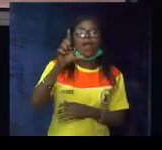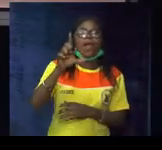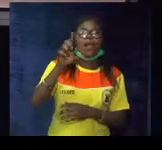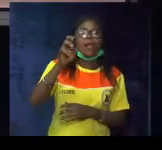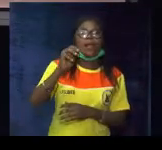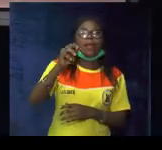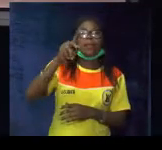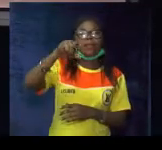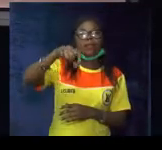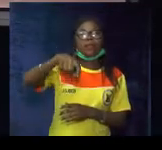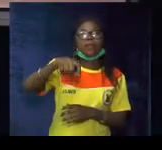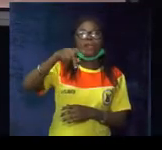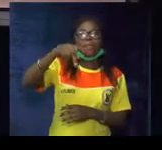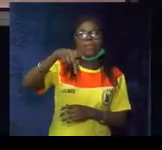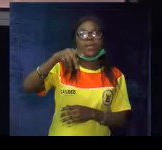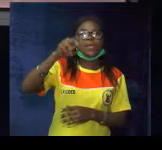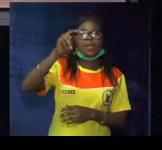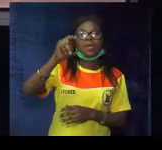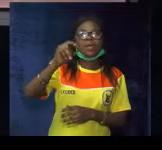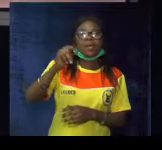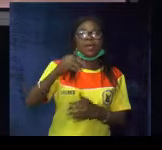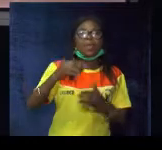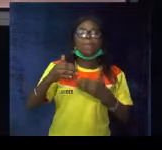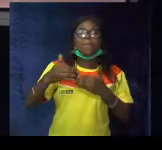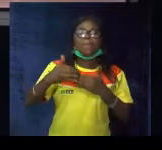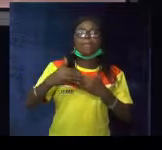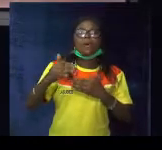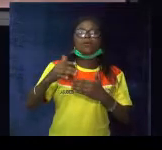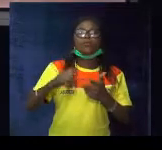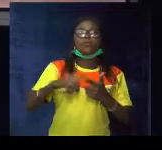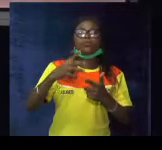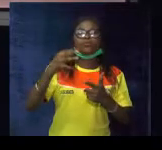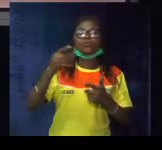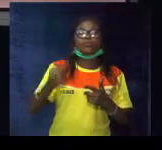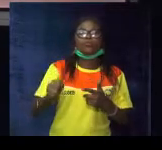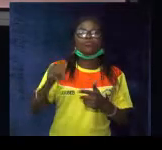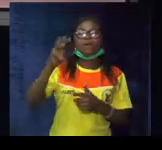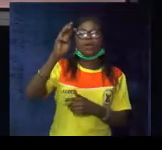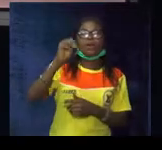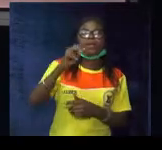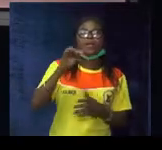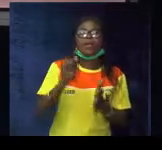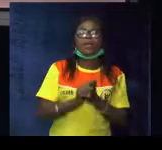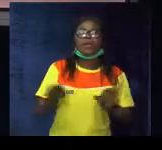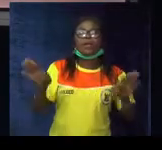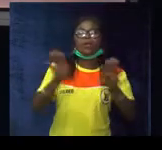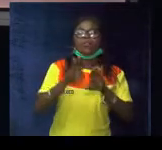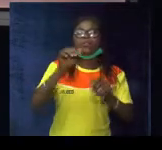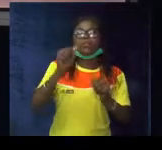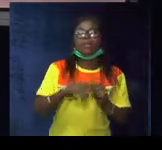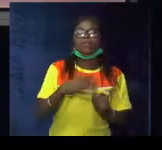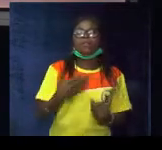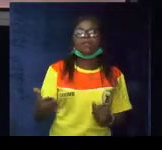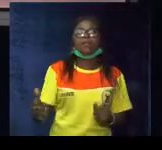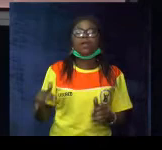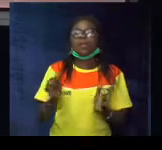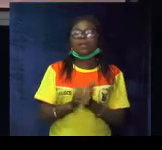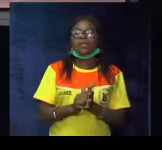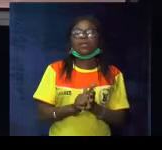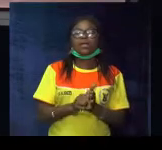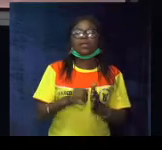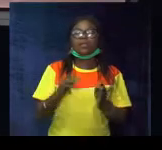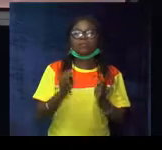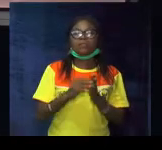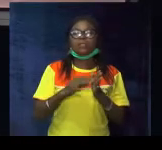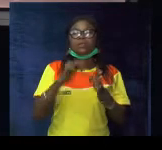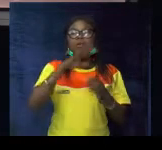LMQ, PN, back to L. That closes everything. And that makes that the circumference